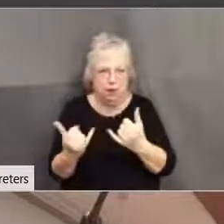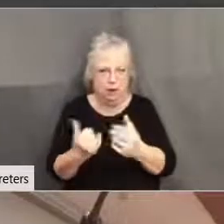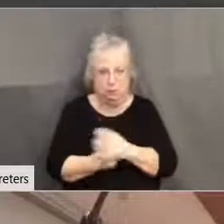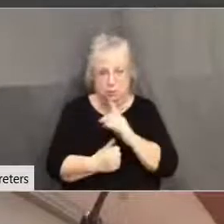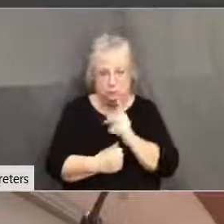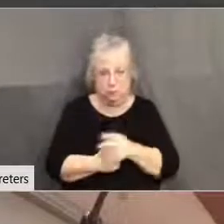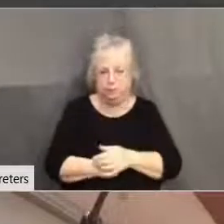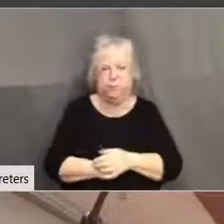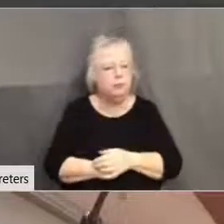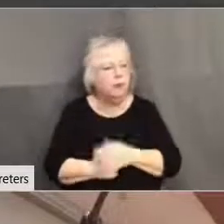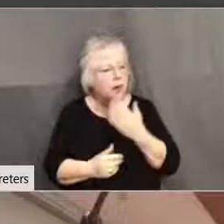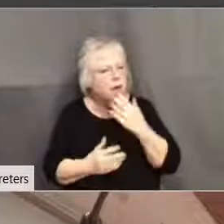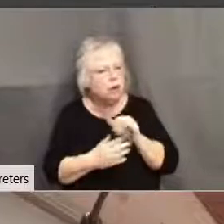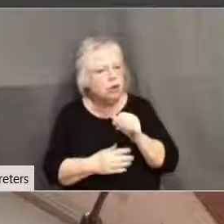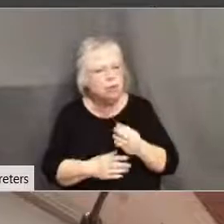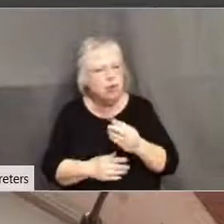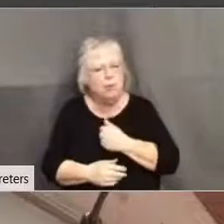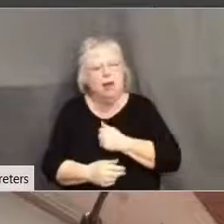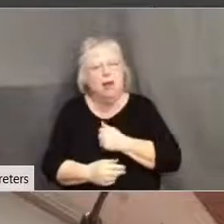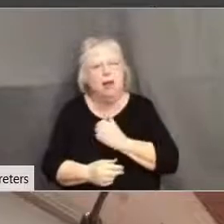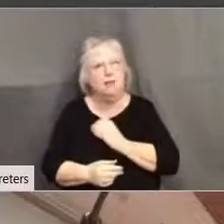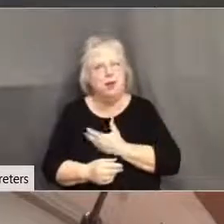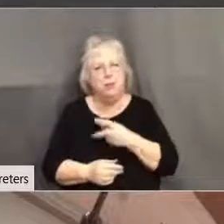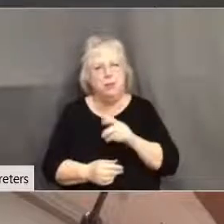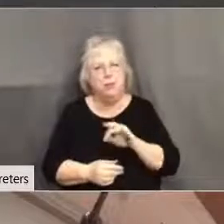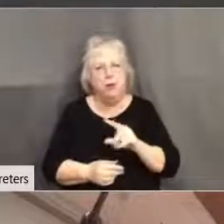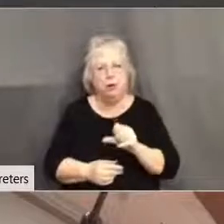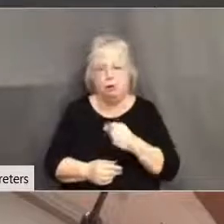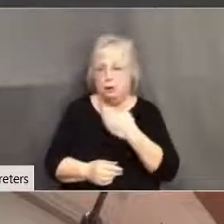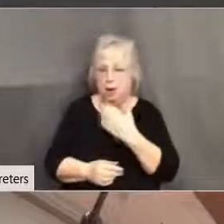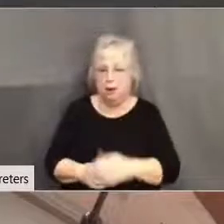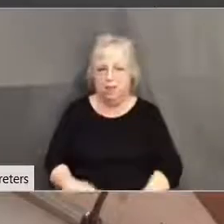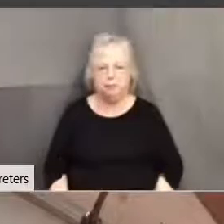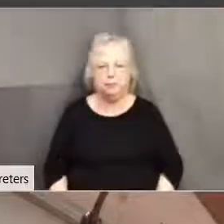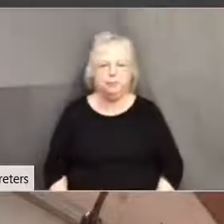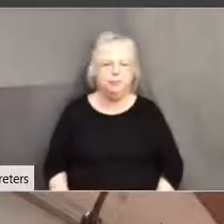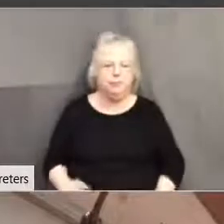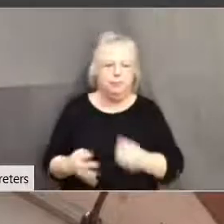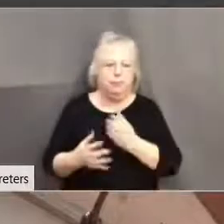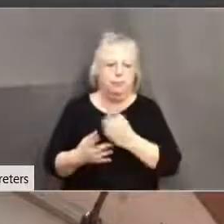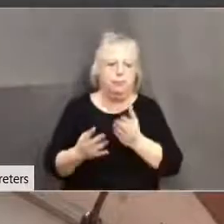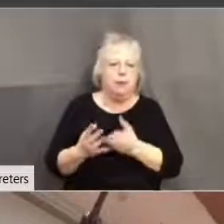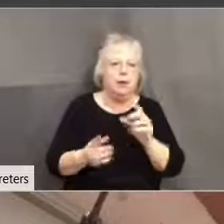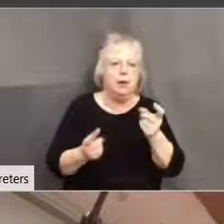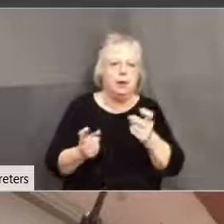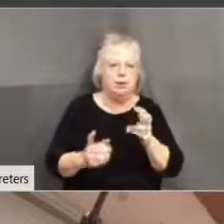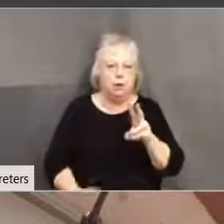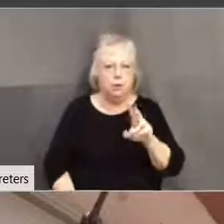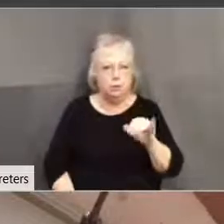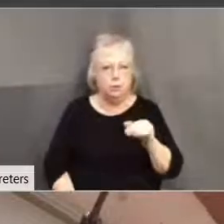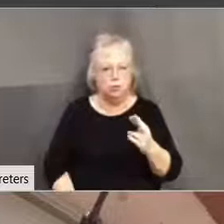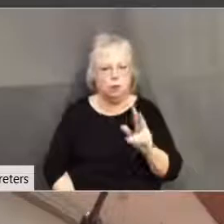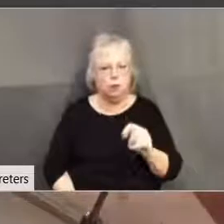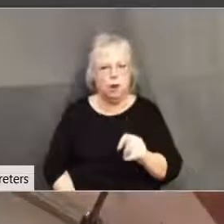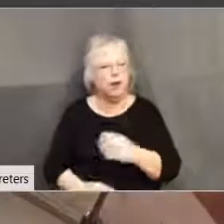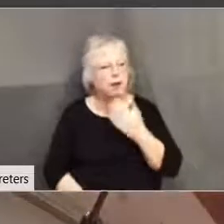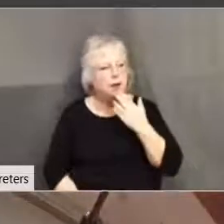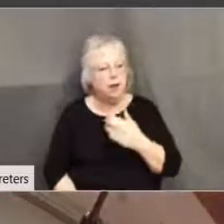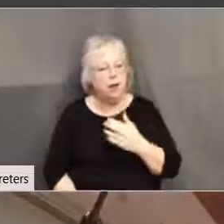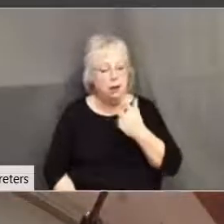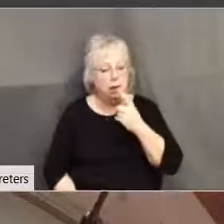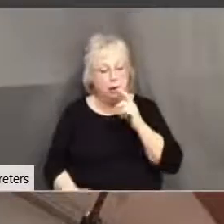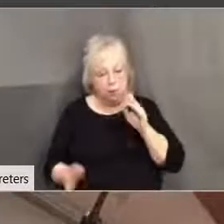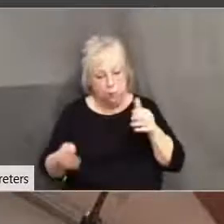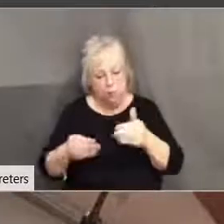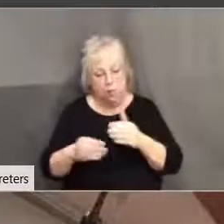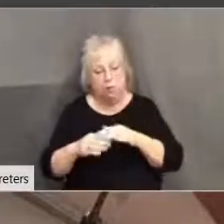job. I love our parks. Thank you. Thanks. Director Wright. Thank you, Mayor. Since we are on parks, I might as well go ahead and put